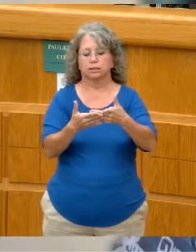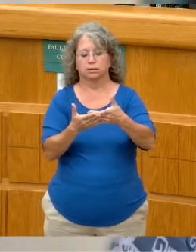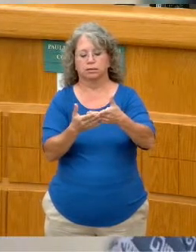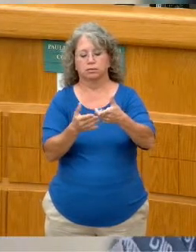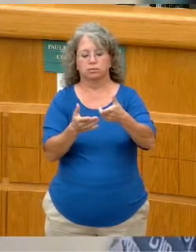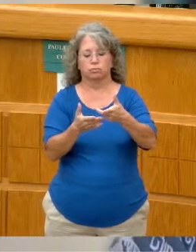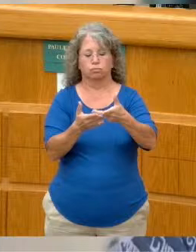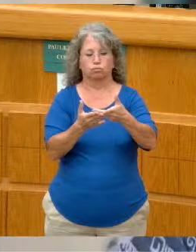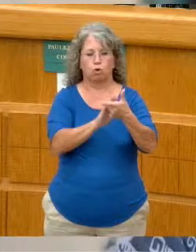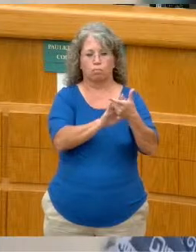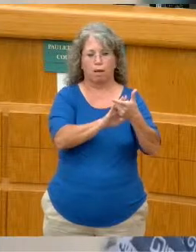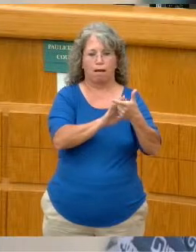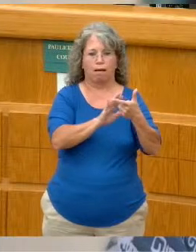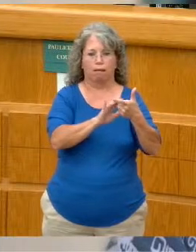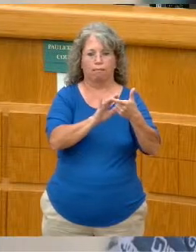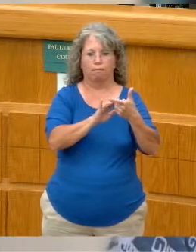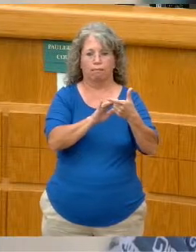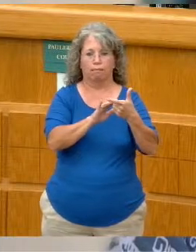phase 3.